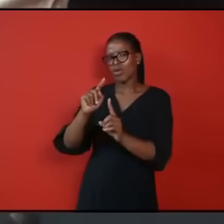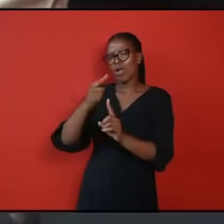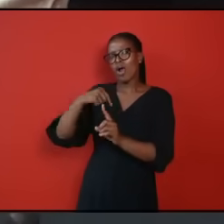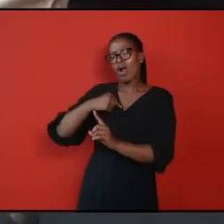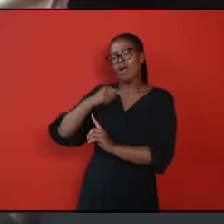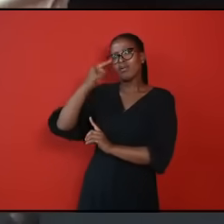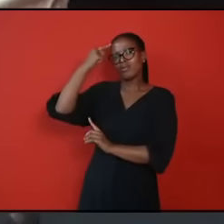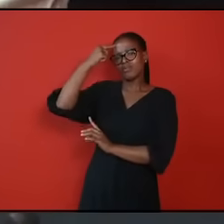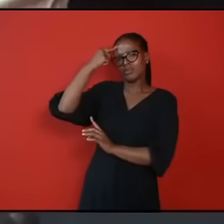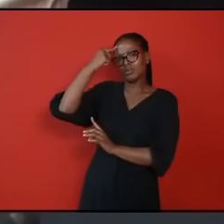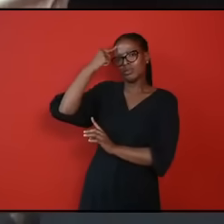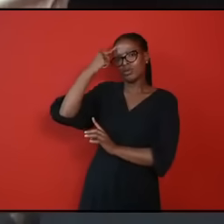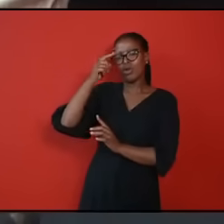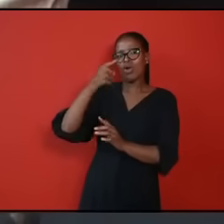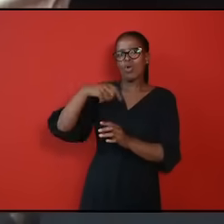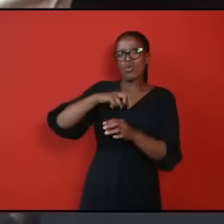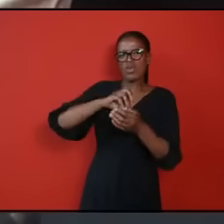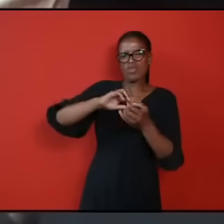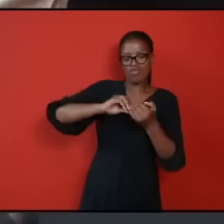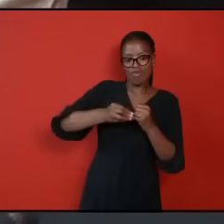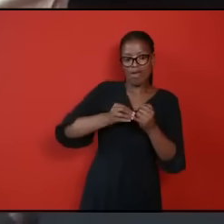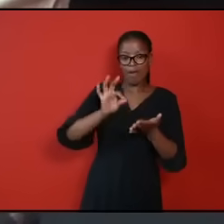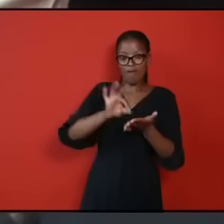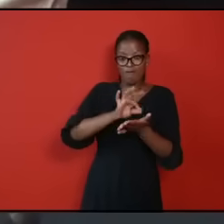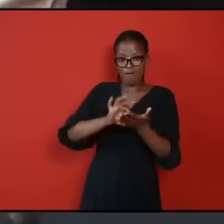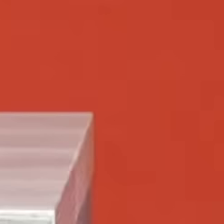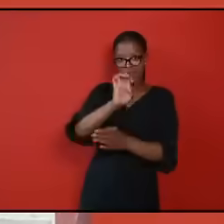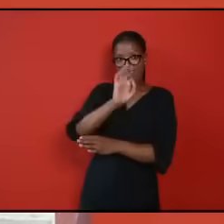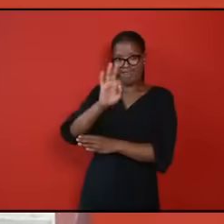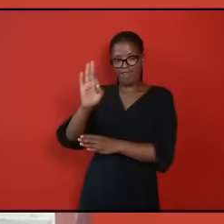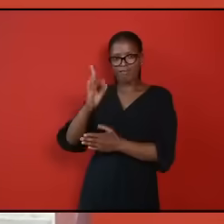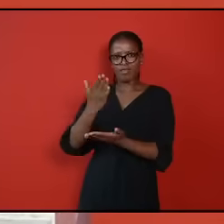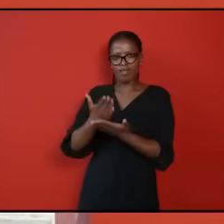into securing an EFF vote.